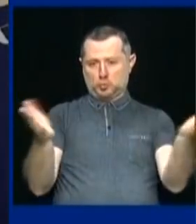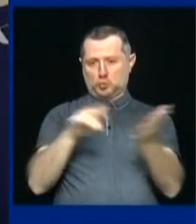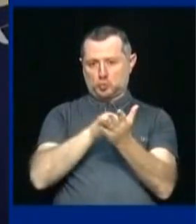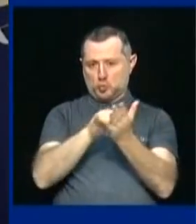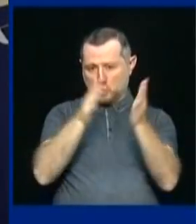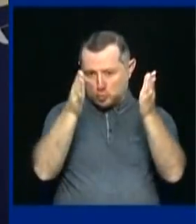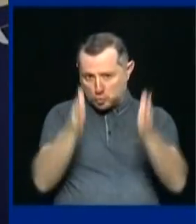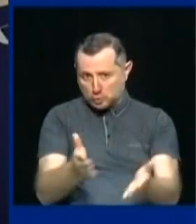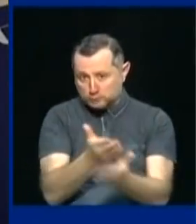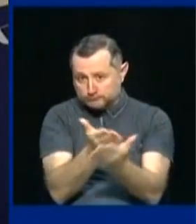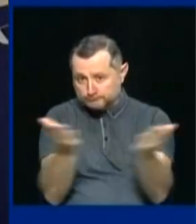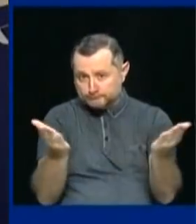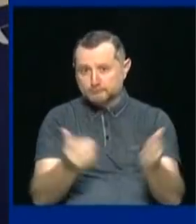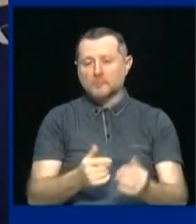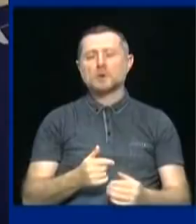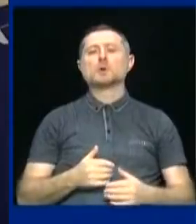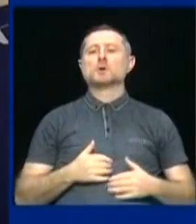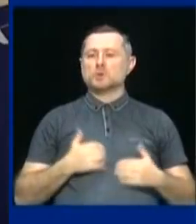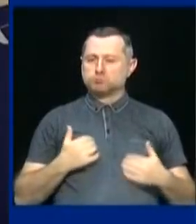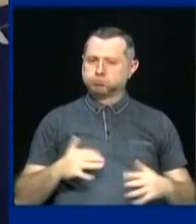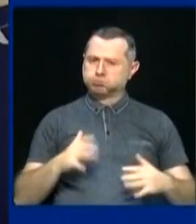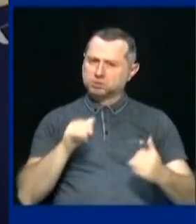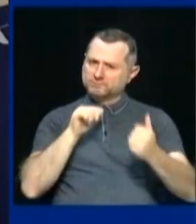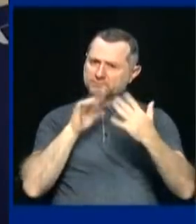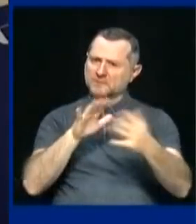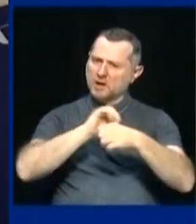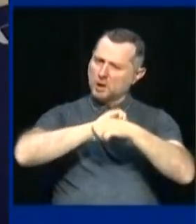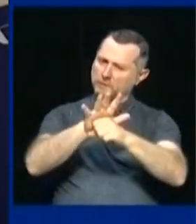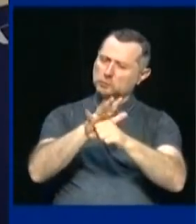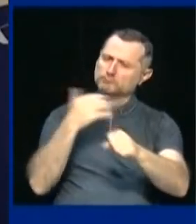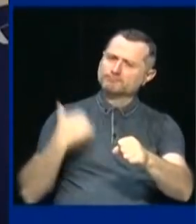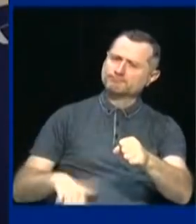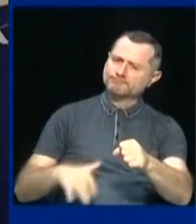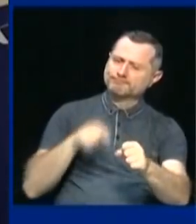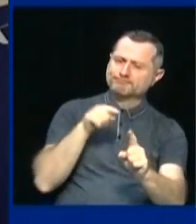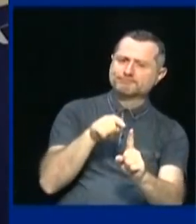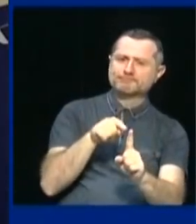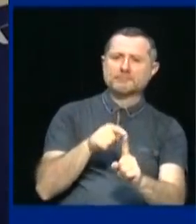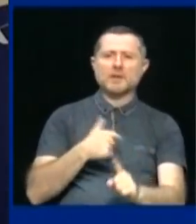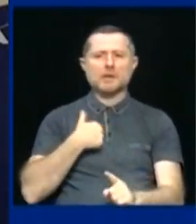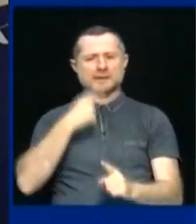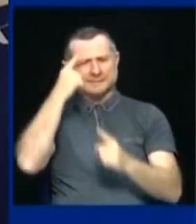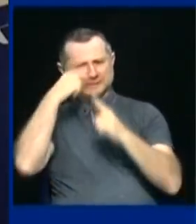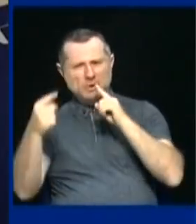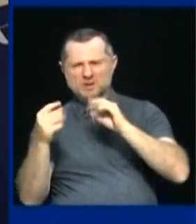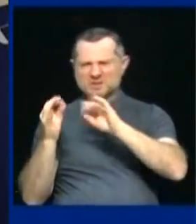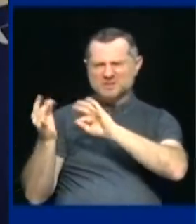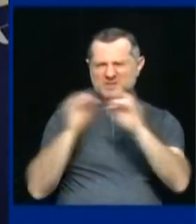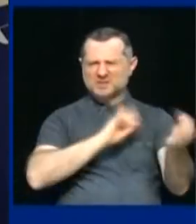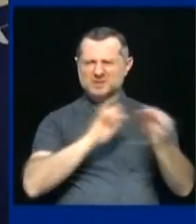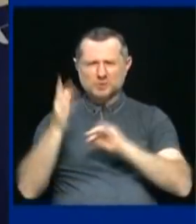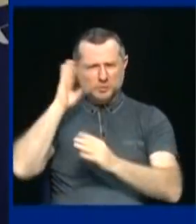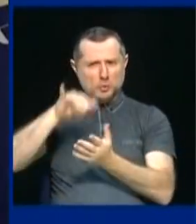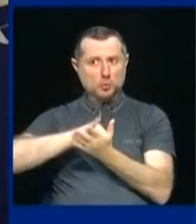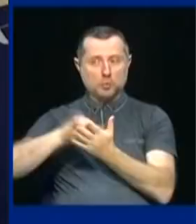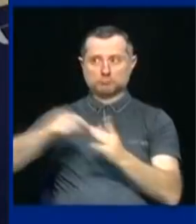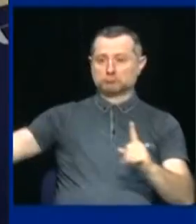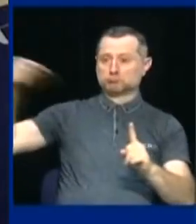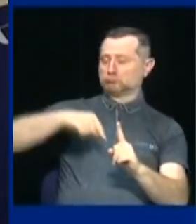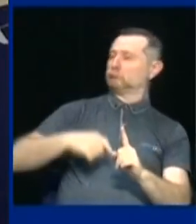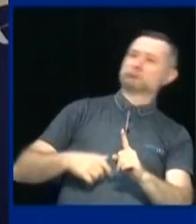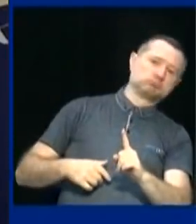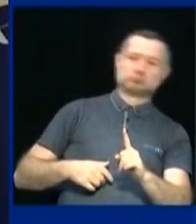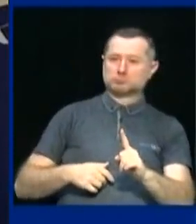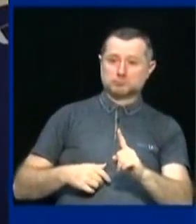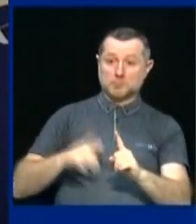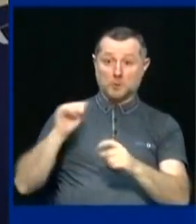in battling COVID. The enemy landed in New York State. COVID launched the